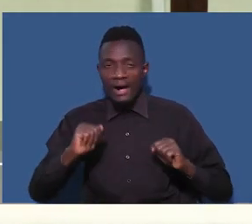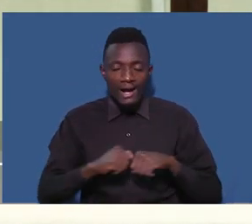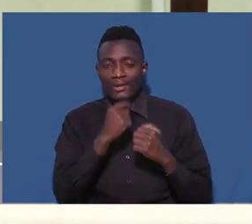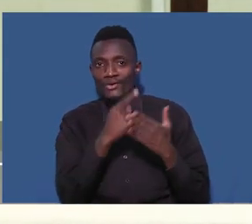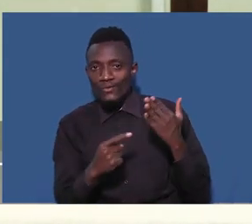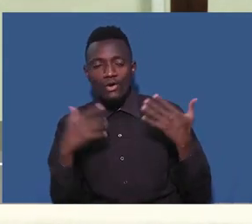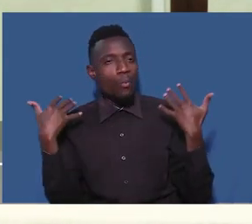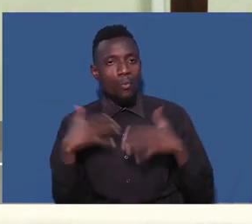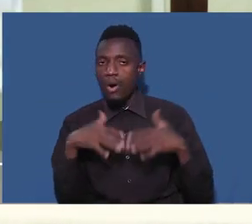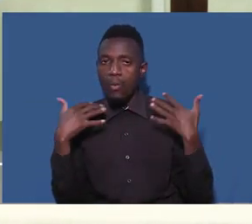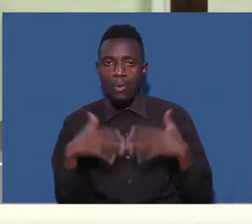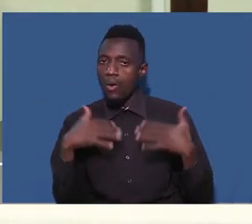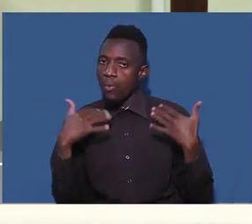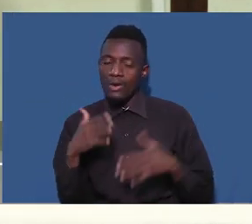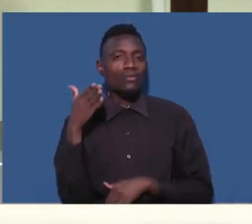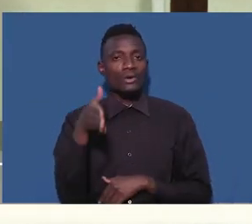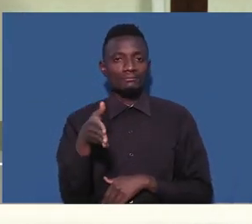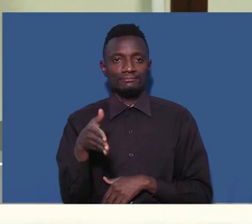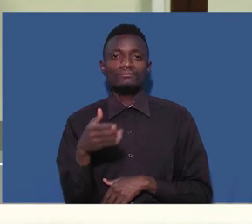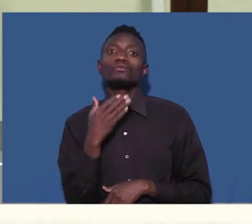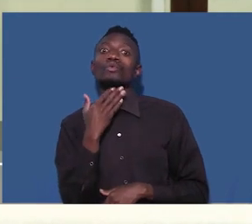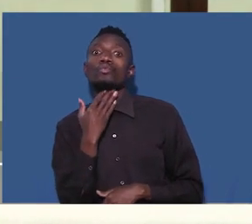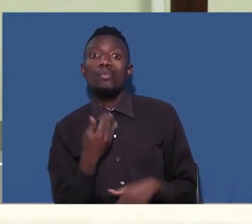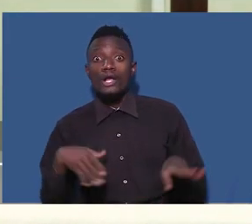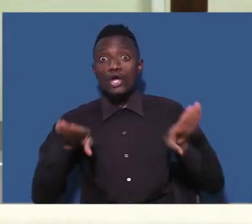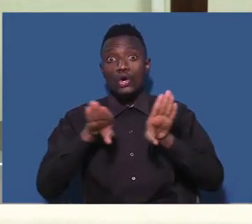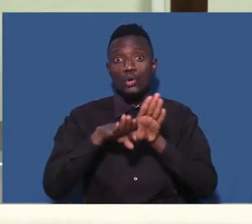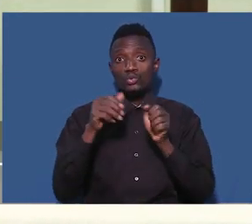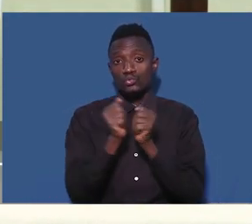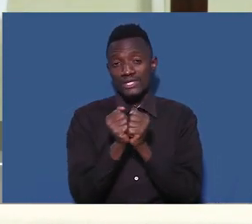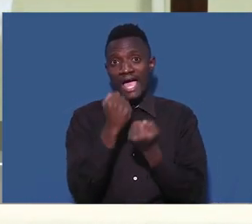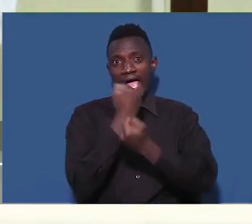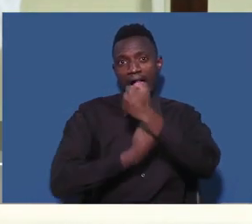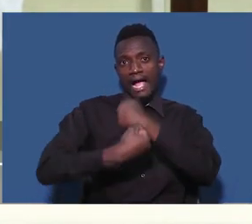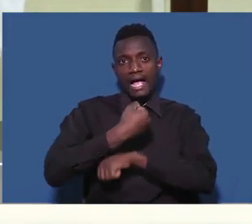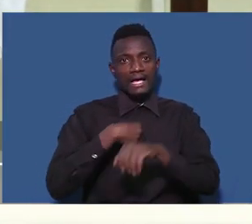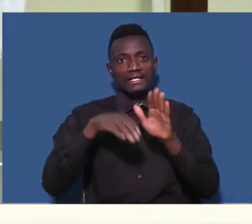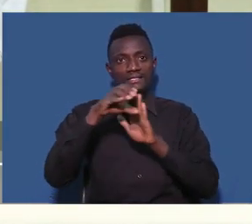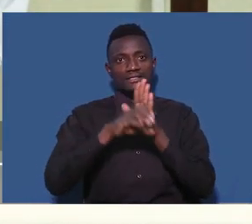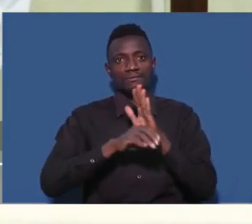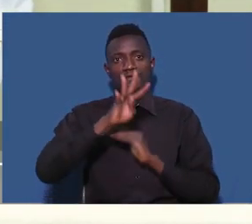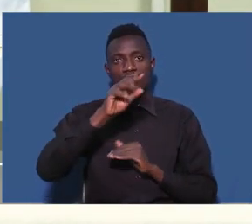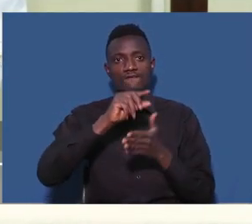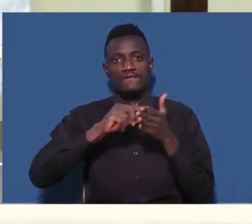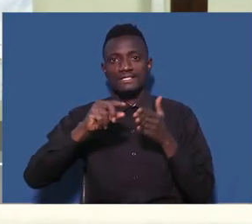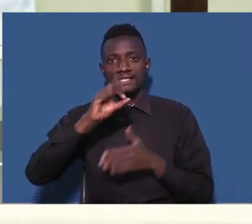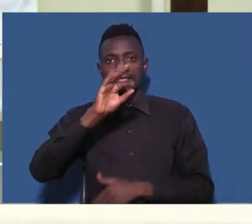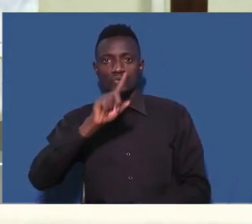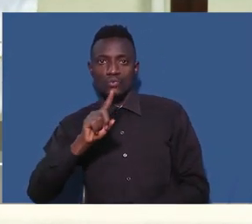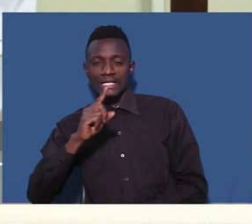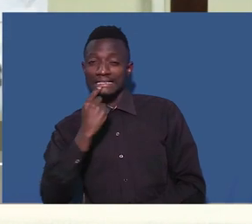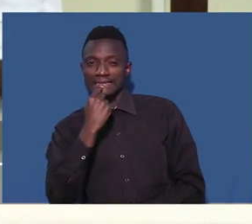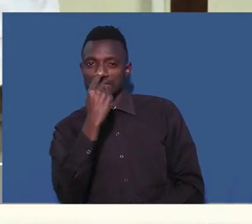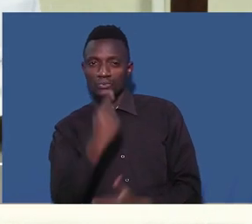I want to close by the words of Acts chapter 4, verse 31. It says,